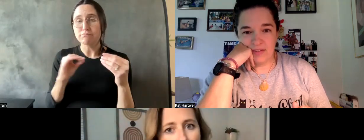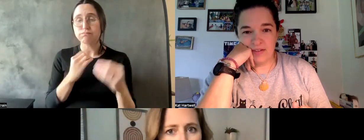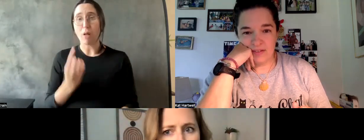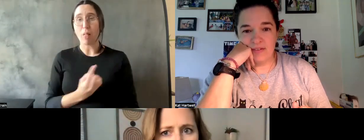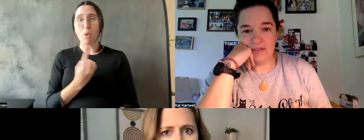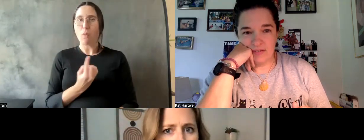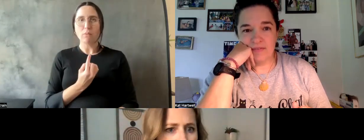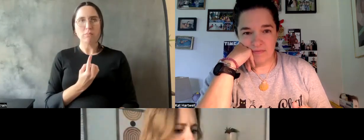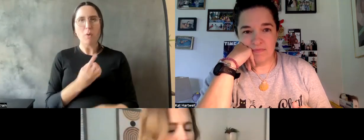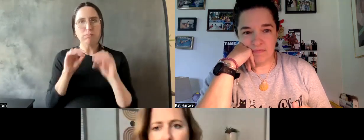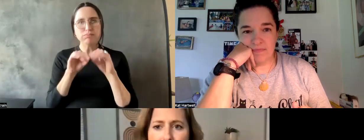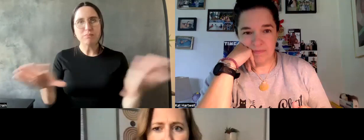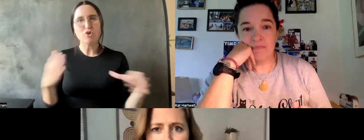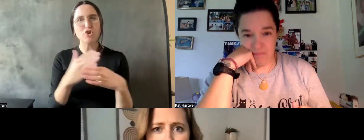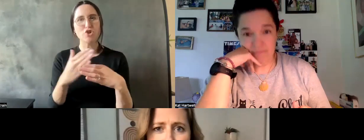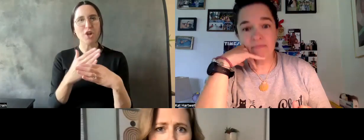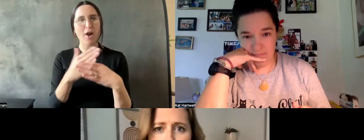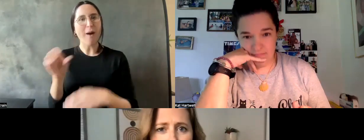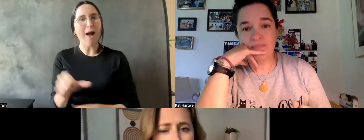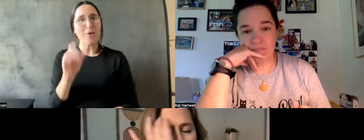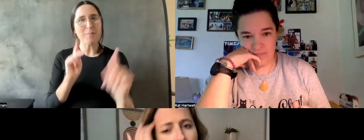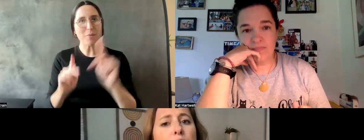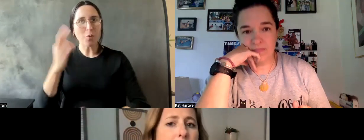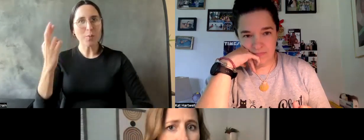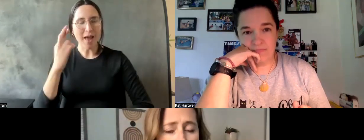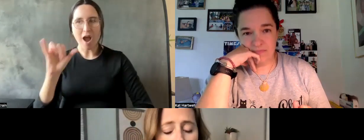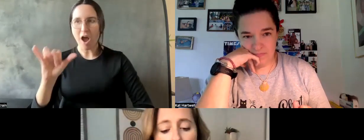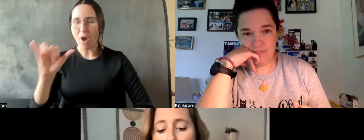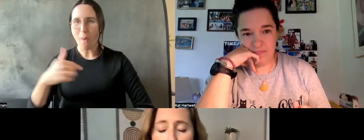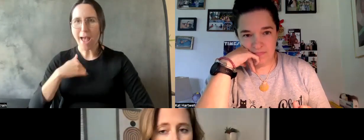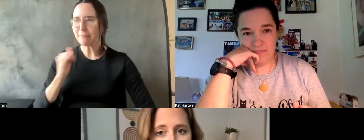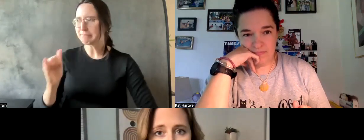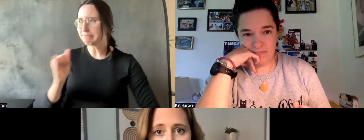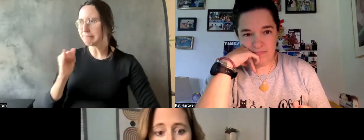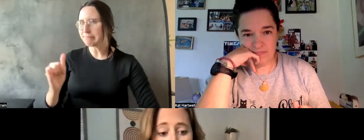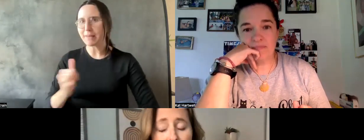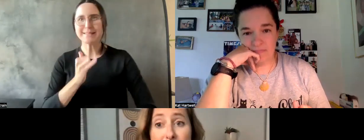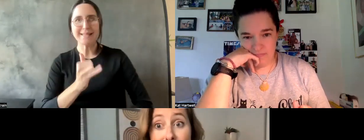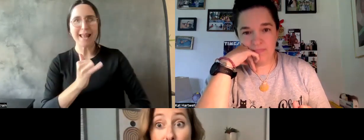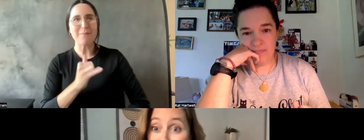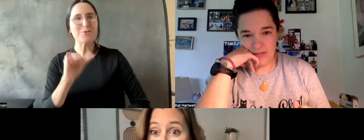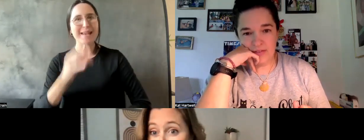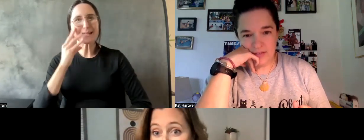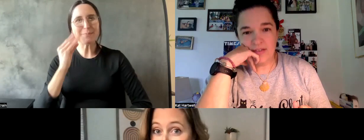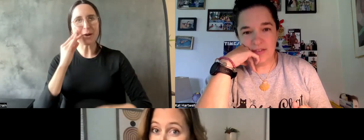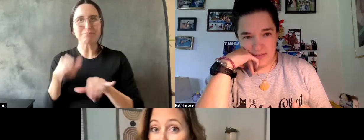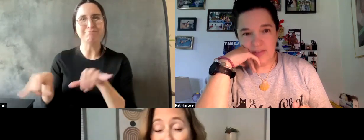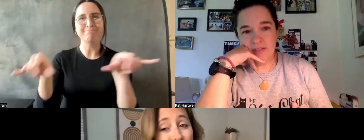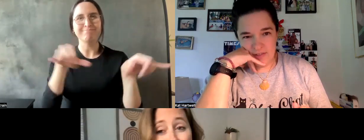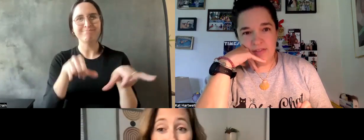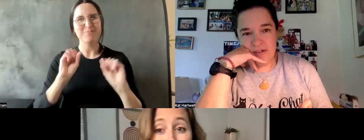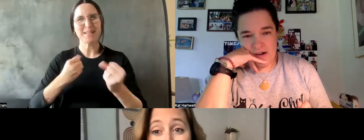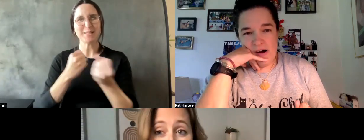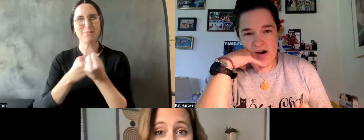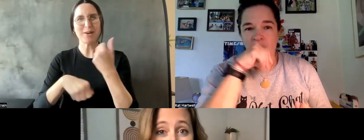I'm not alone in this. Like, she experiences the same things that I do as a mom, or whatever it may be. But then it also shows too, you